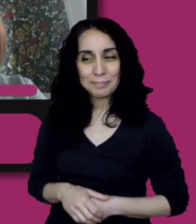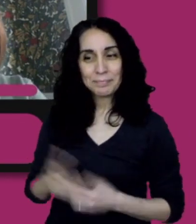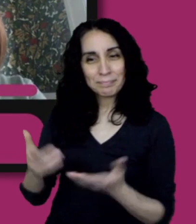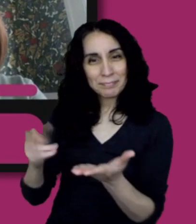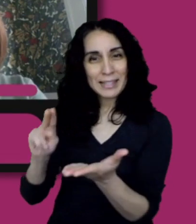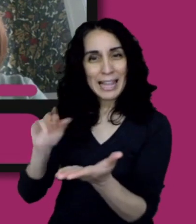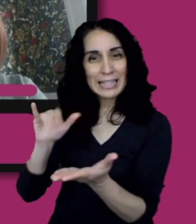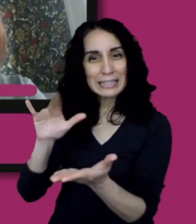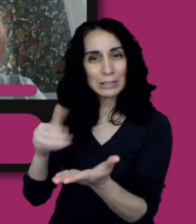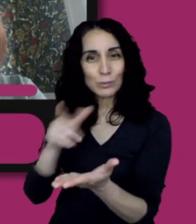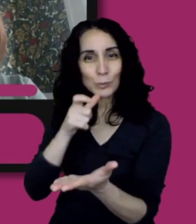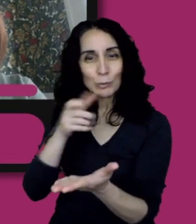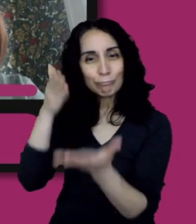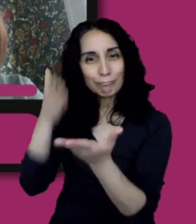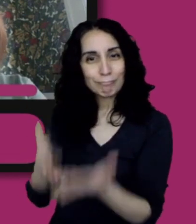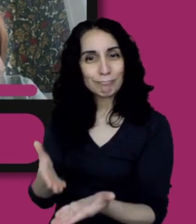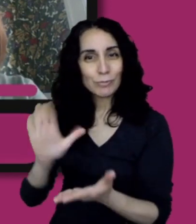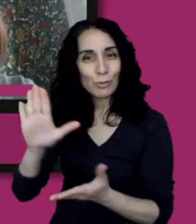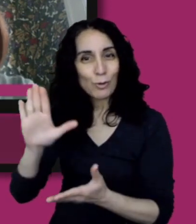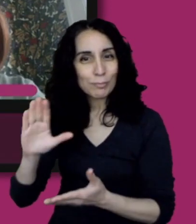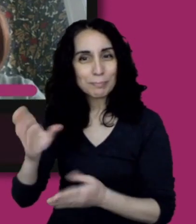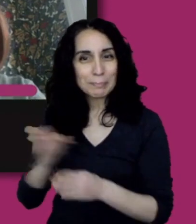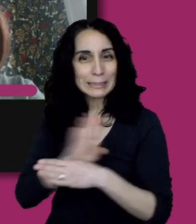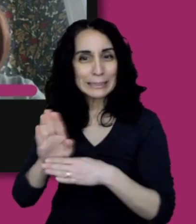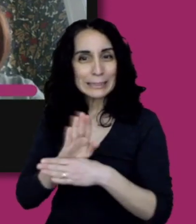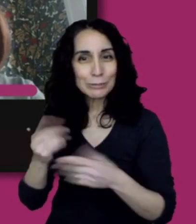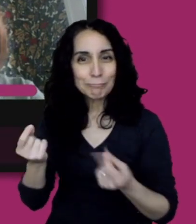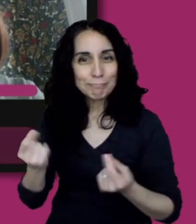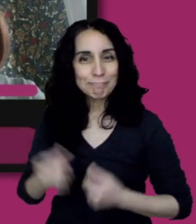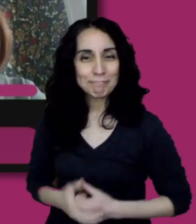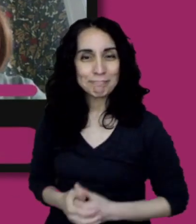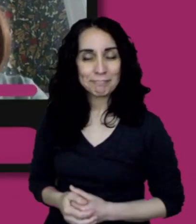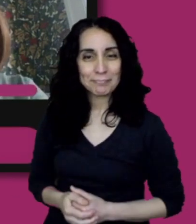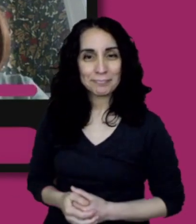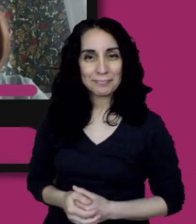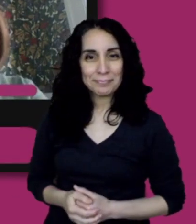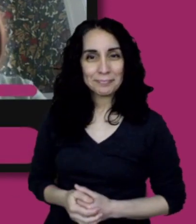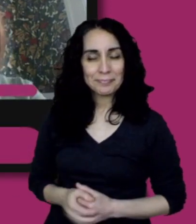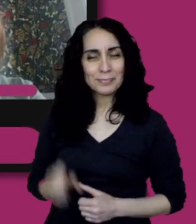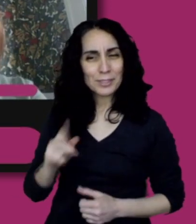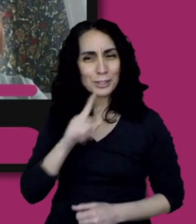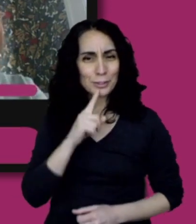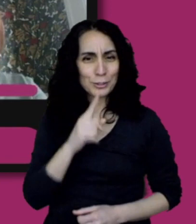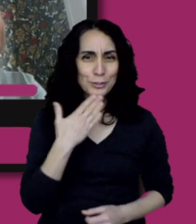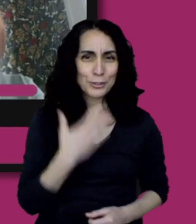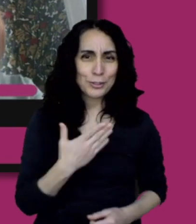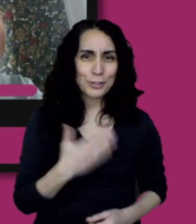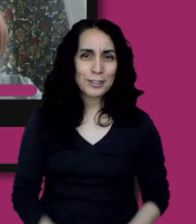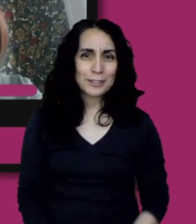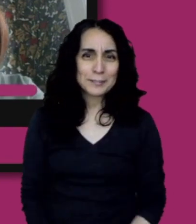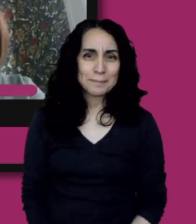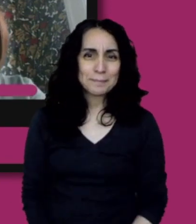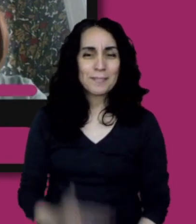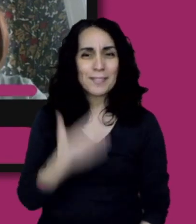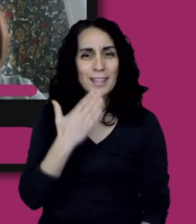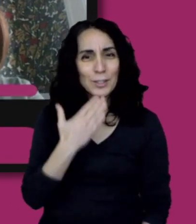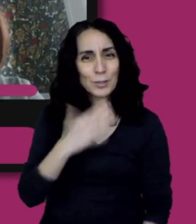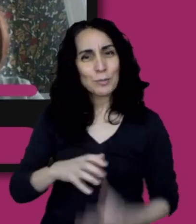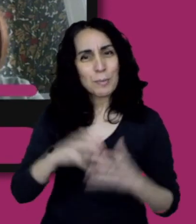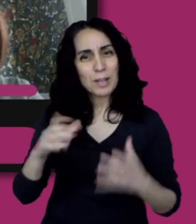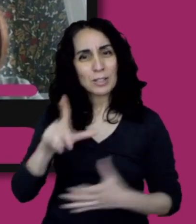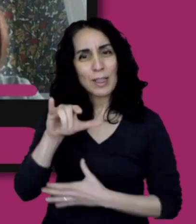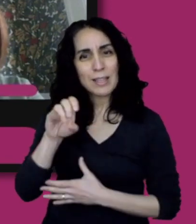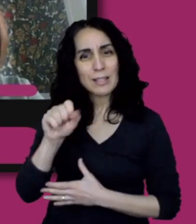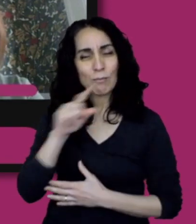you are and what you do, and Two Sparrows, what they do, we'll start with you. Sure, absolutely. And thanks so much